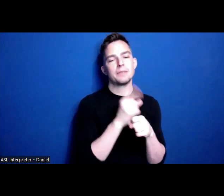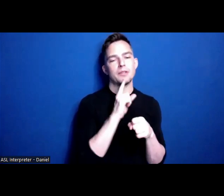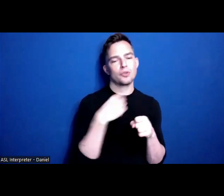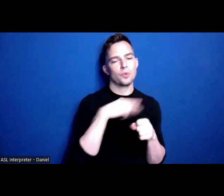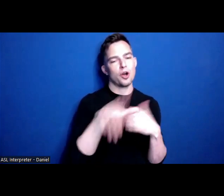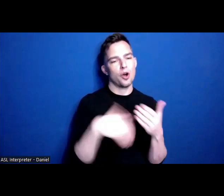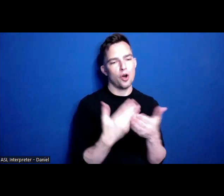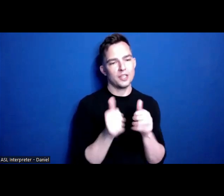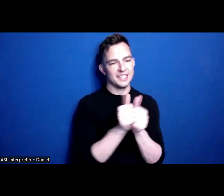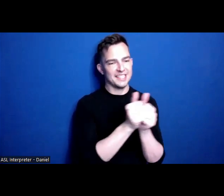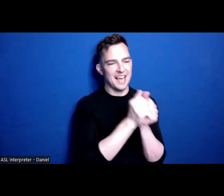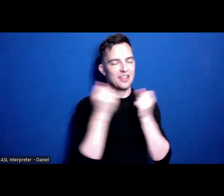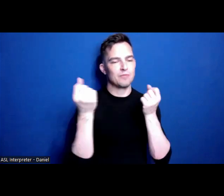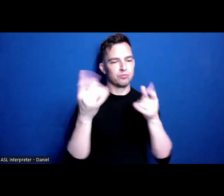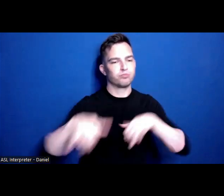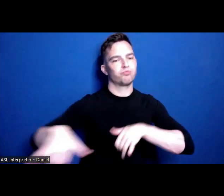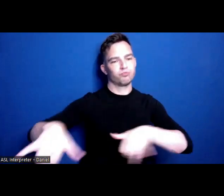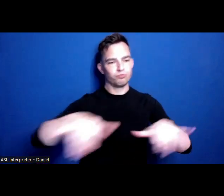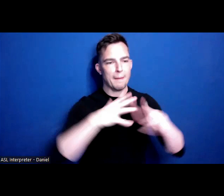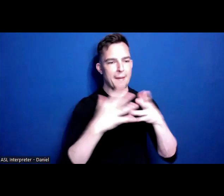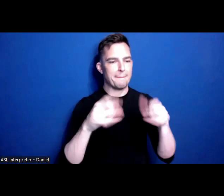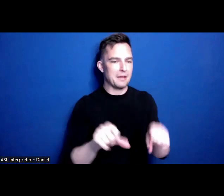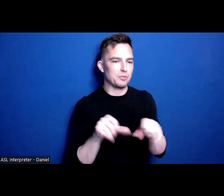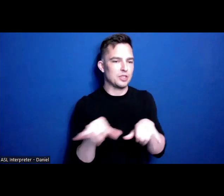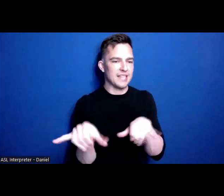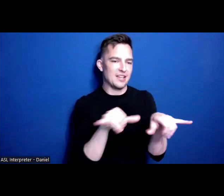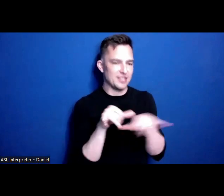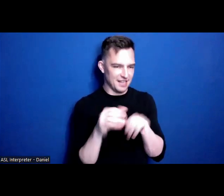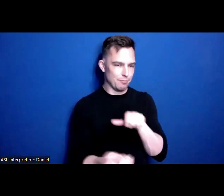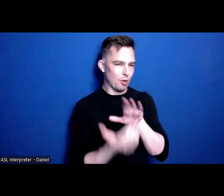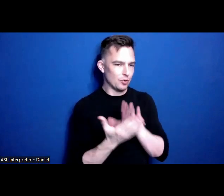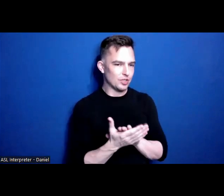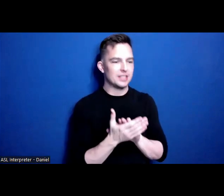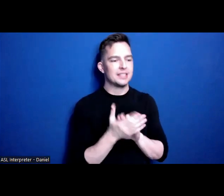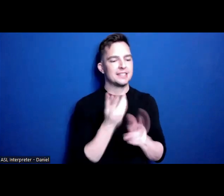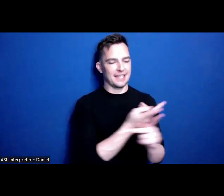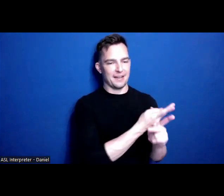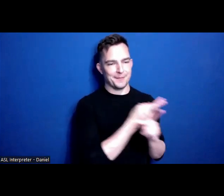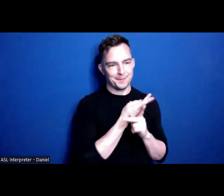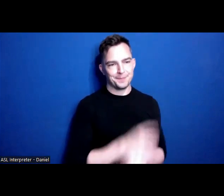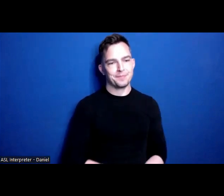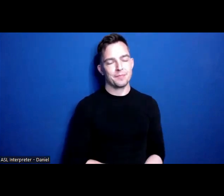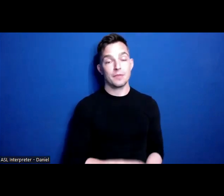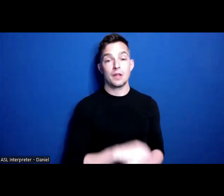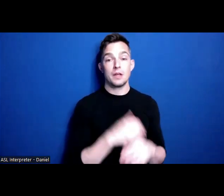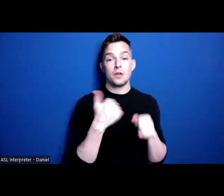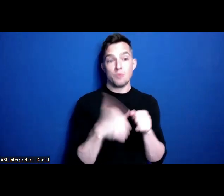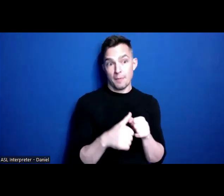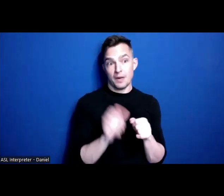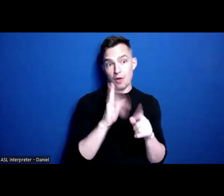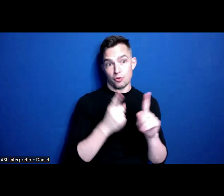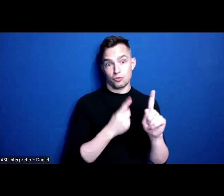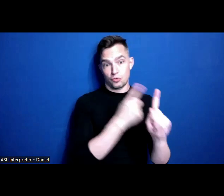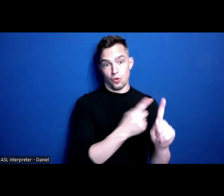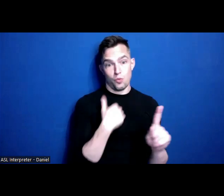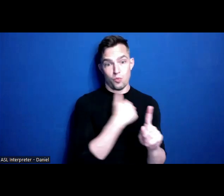all together in a, as much as possible, standardized approach to care. Please note that our goals that we